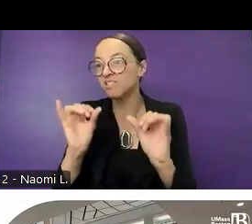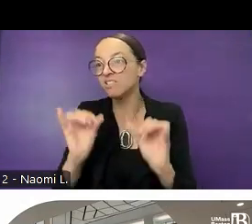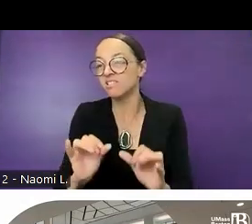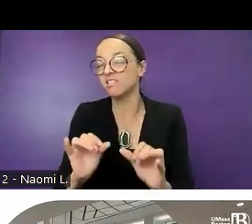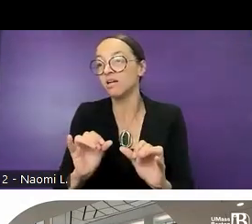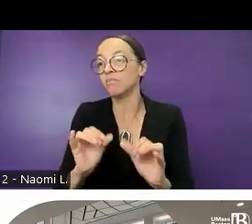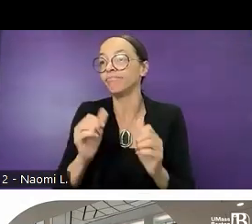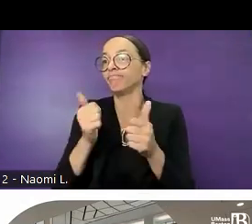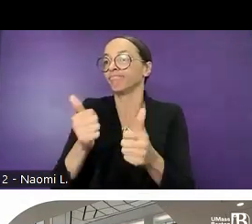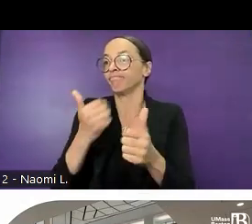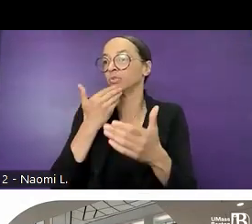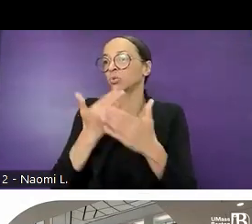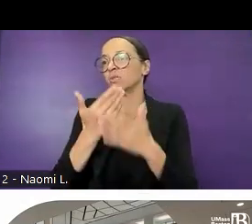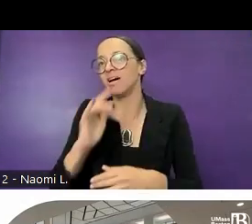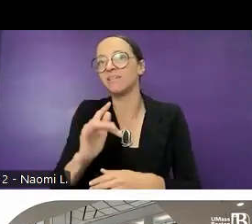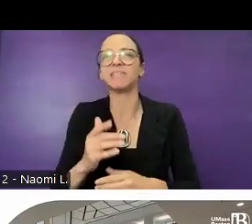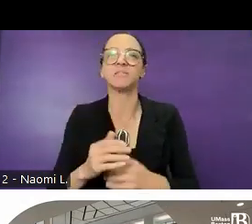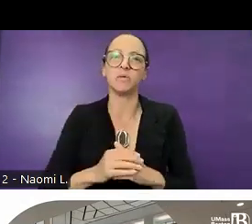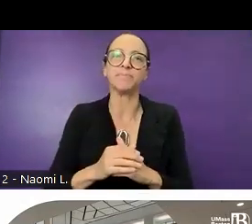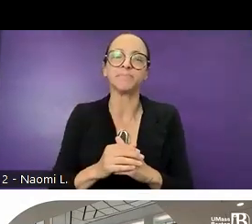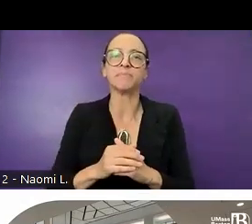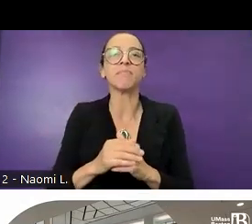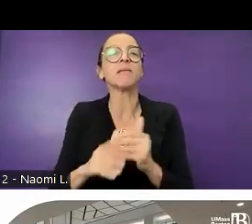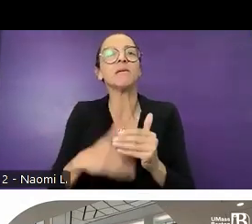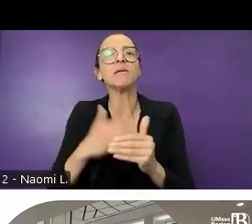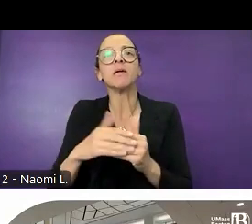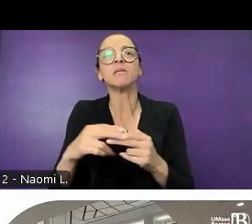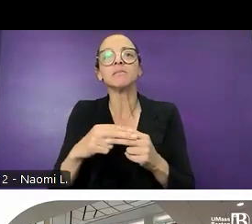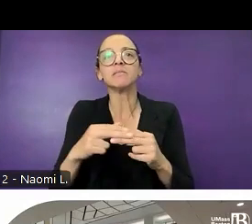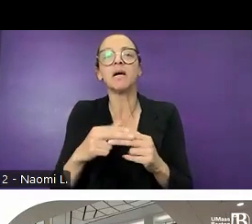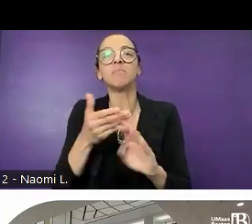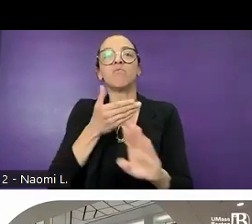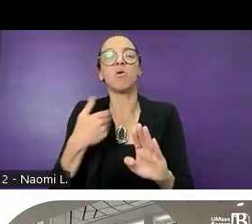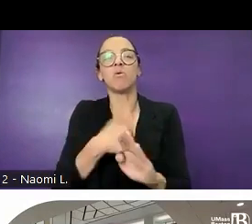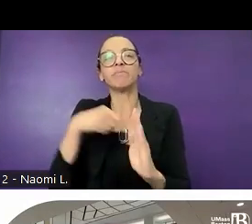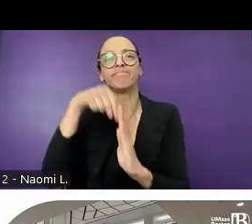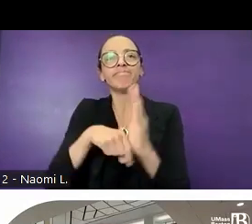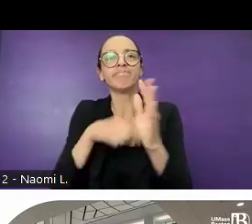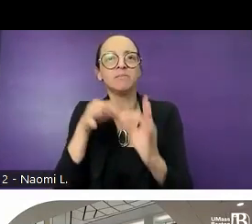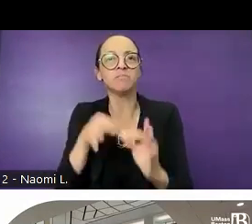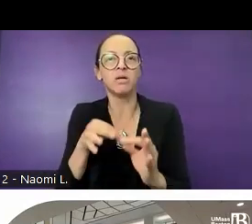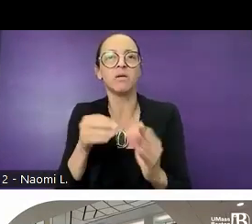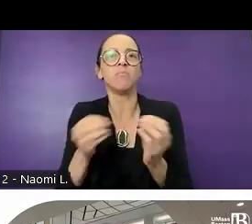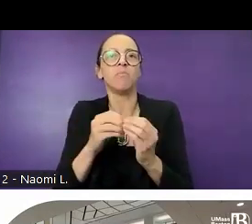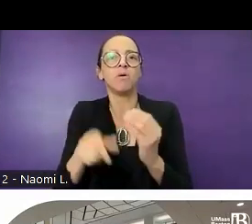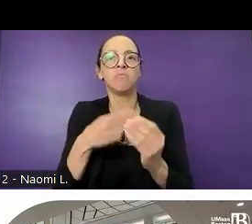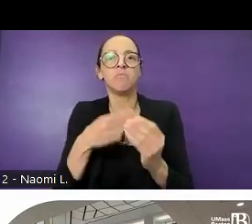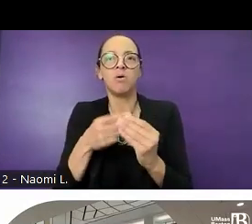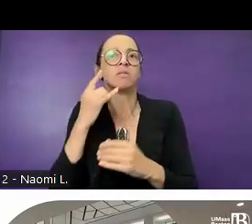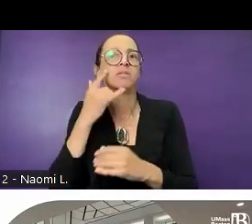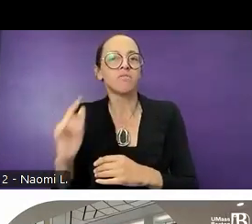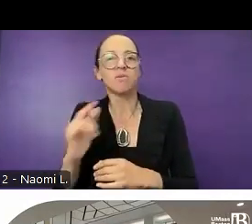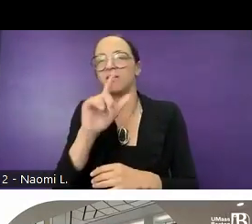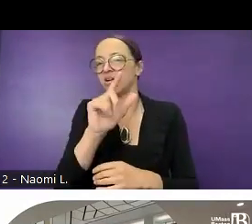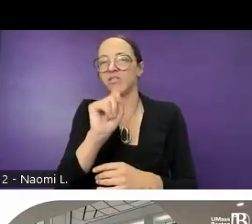Now, before going into more detail about what the California LTSS financing initiative is all about,